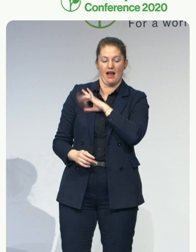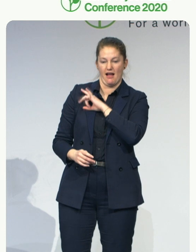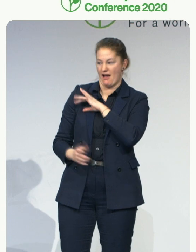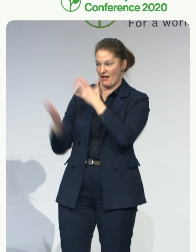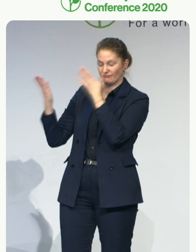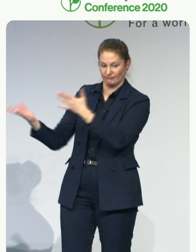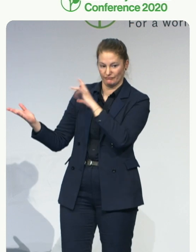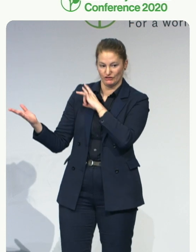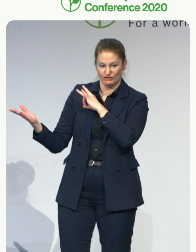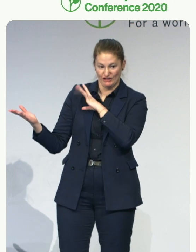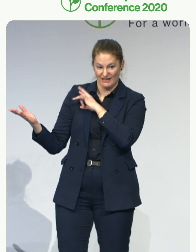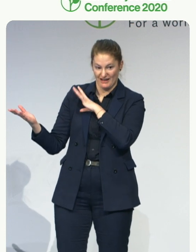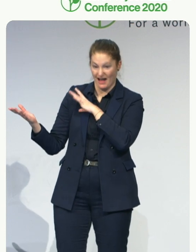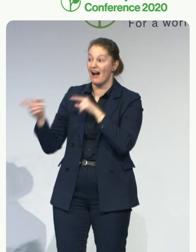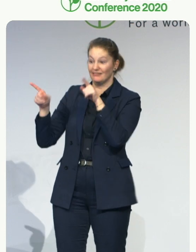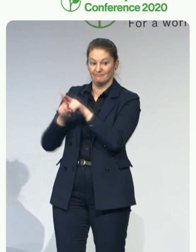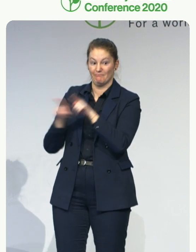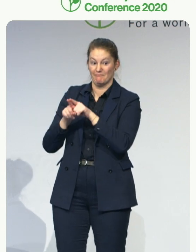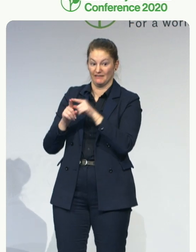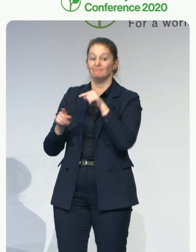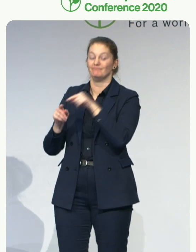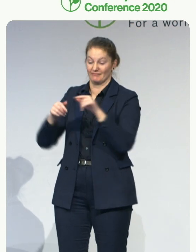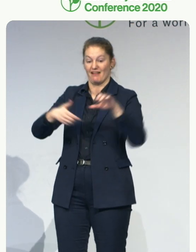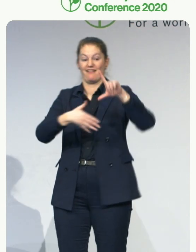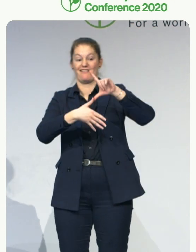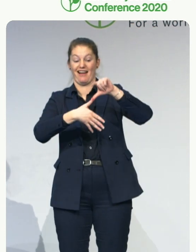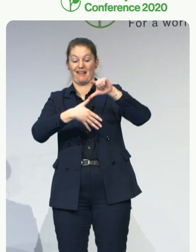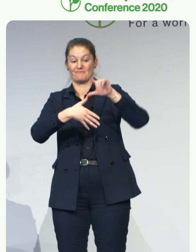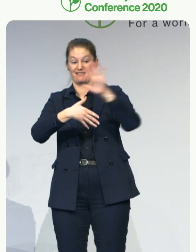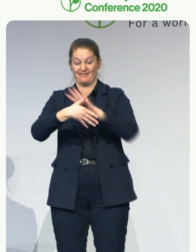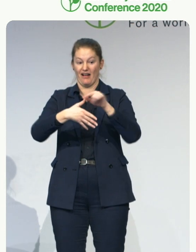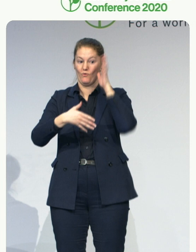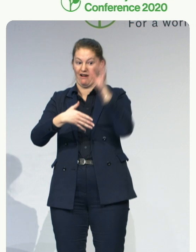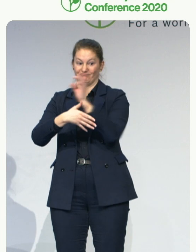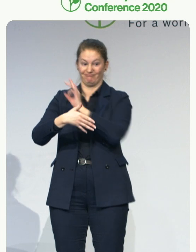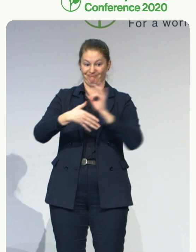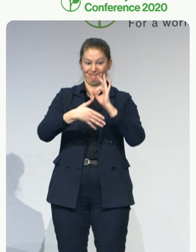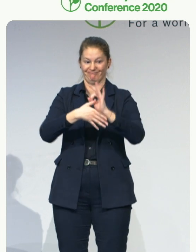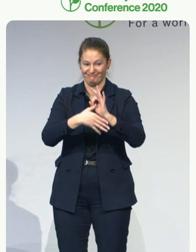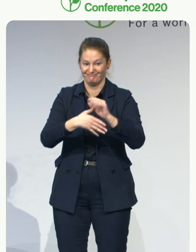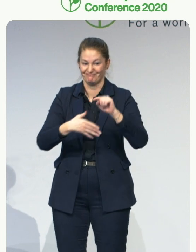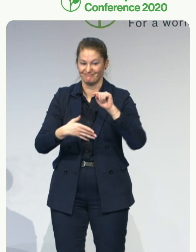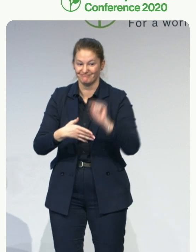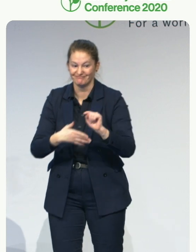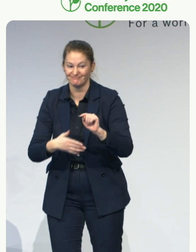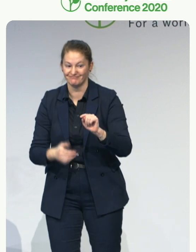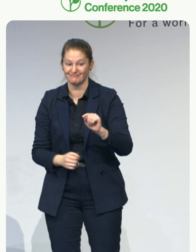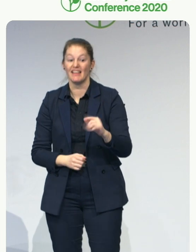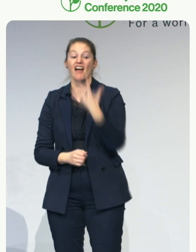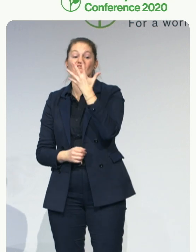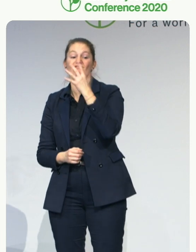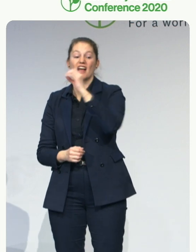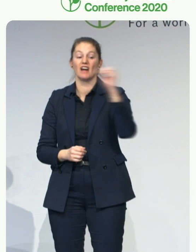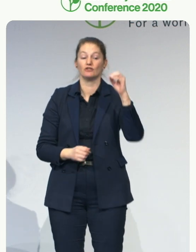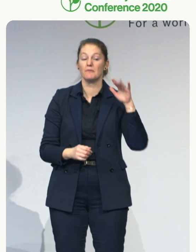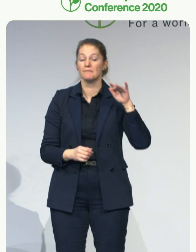doing so, we have the ability to reach some 500 million Spanish-speaking